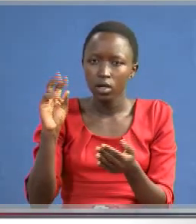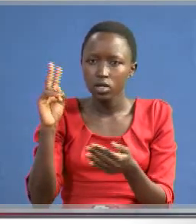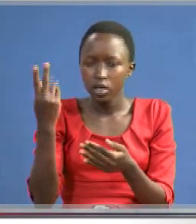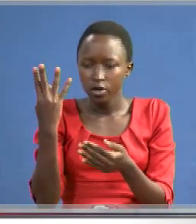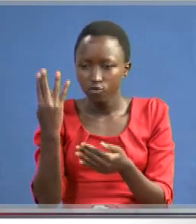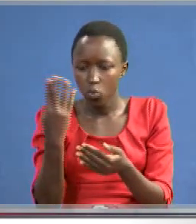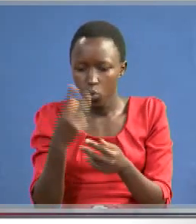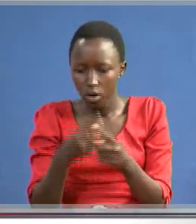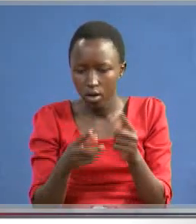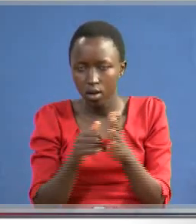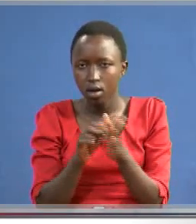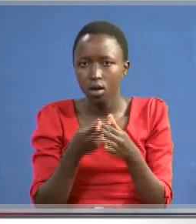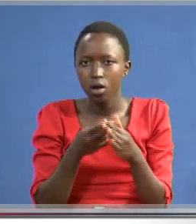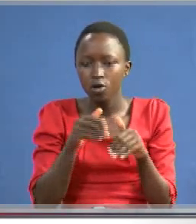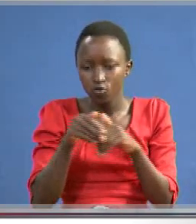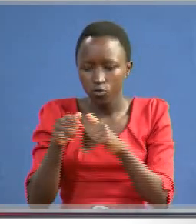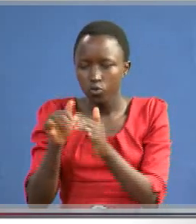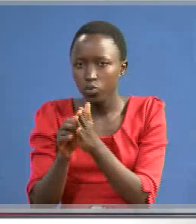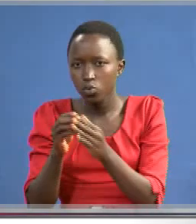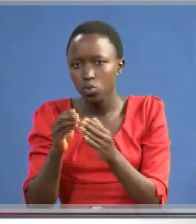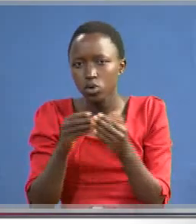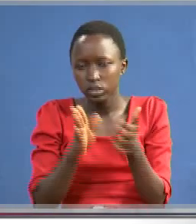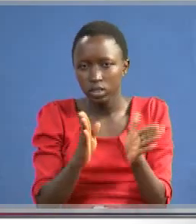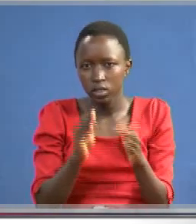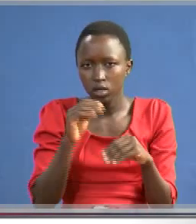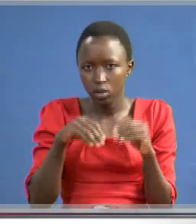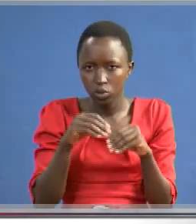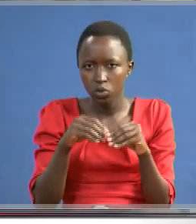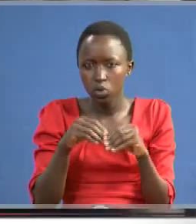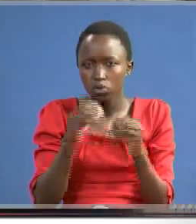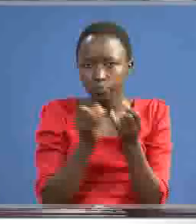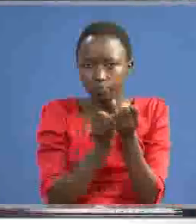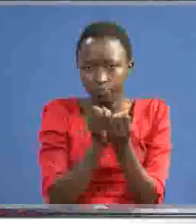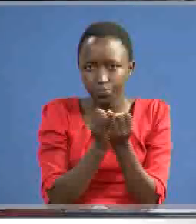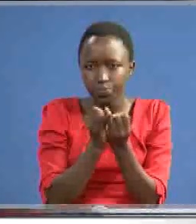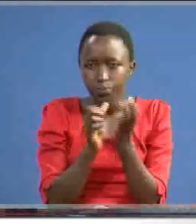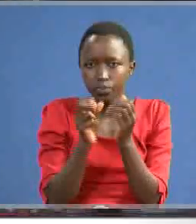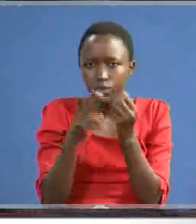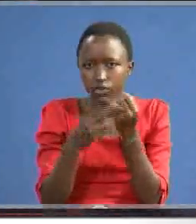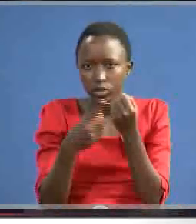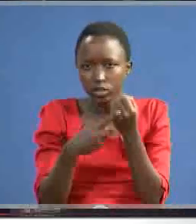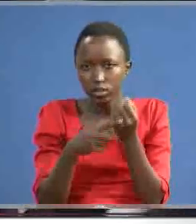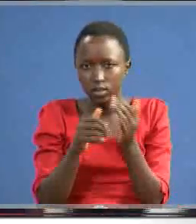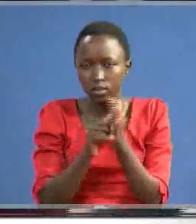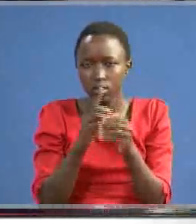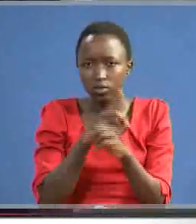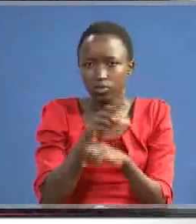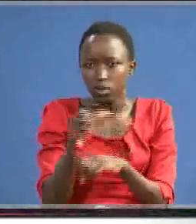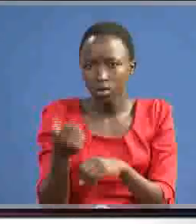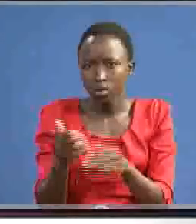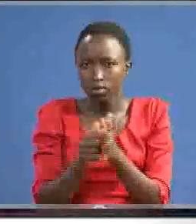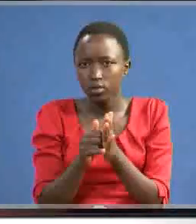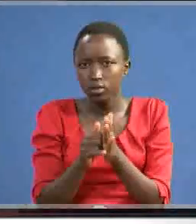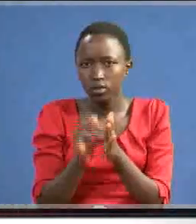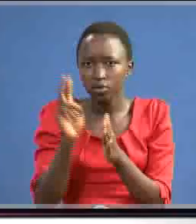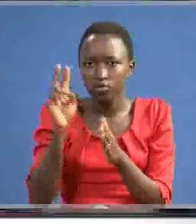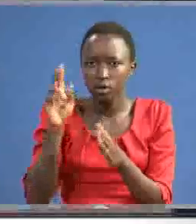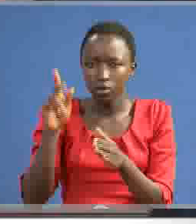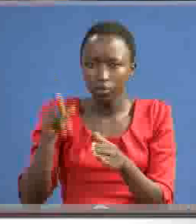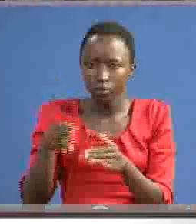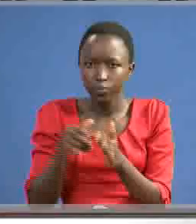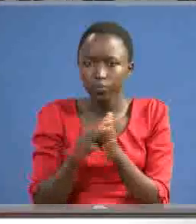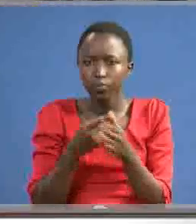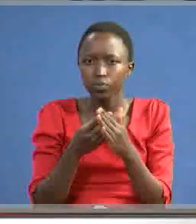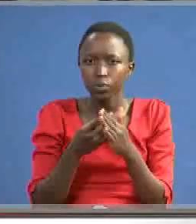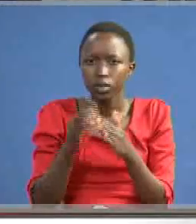four-year term fooling Nigeria's general election on Saturday the 76 year old defeated from vice president Atika